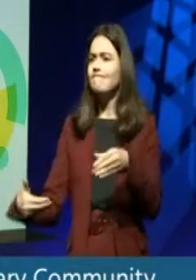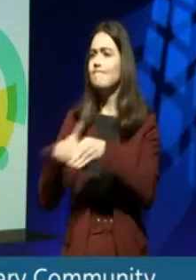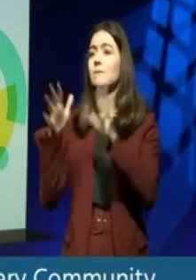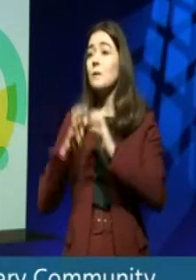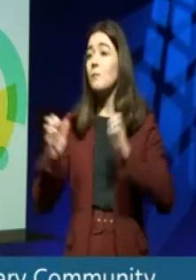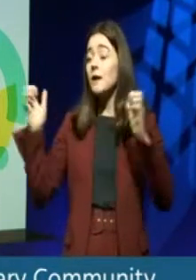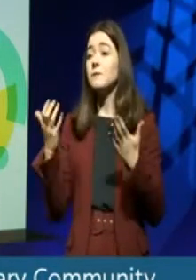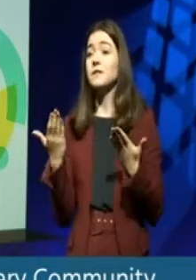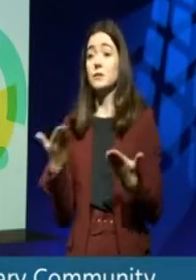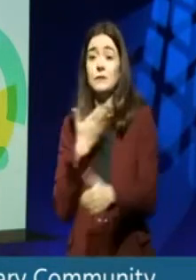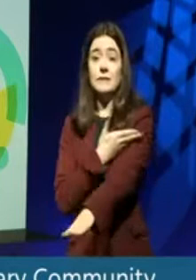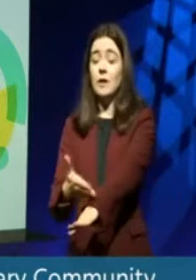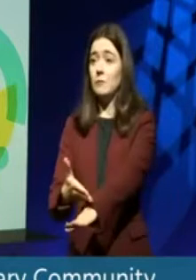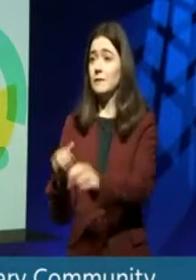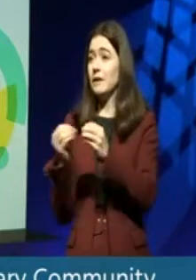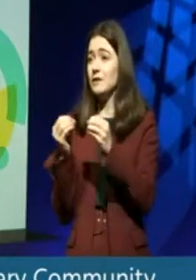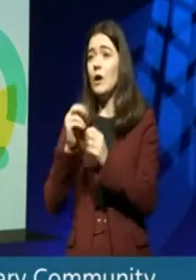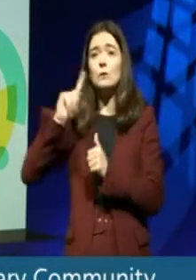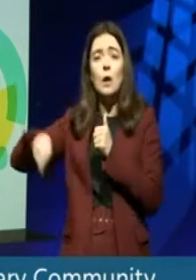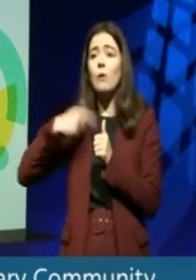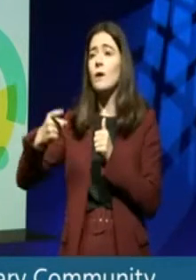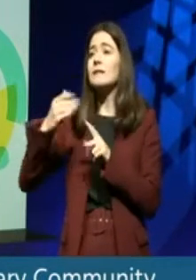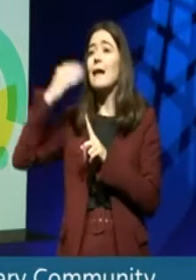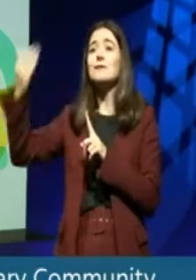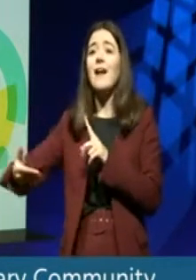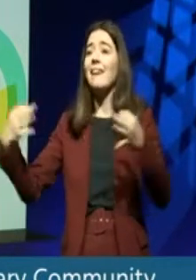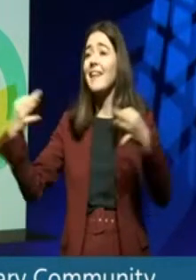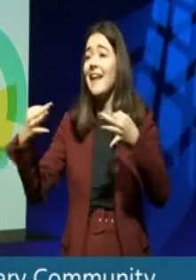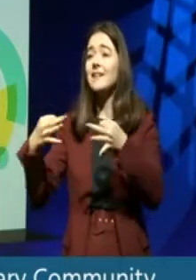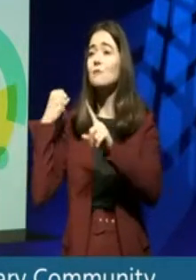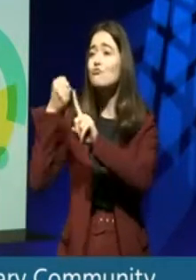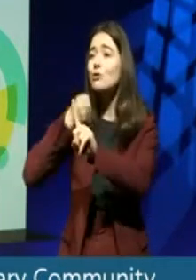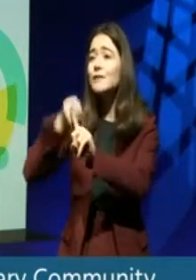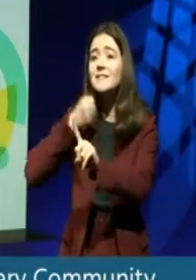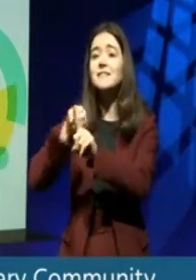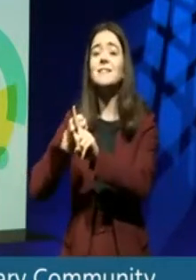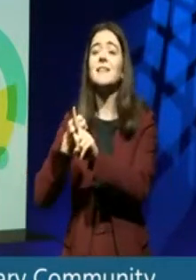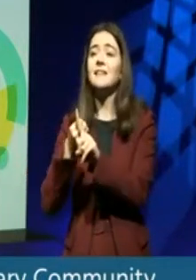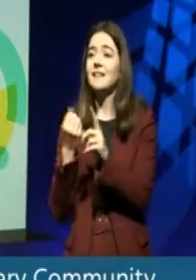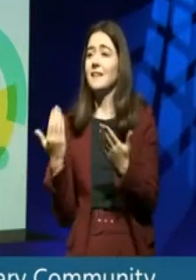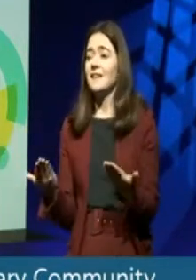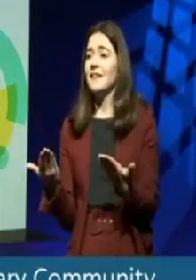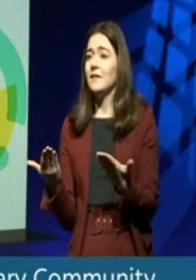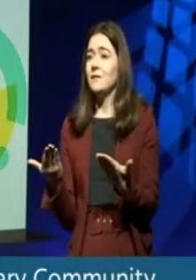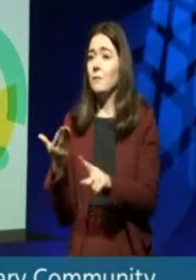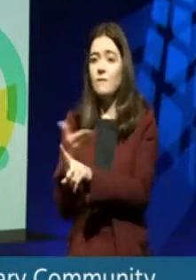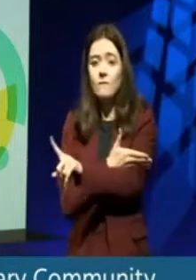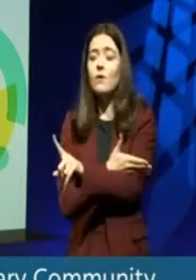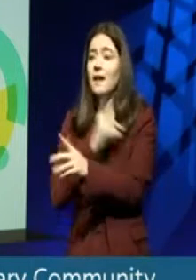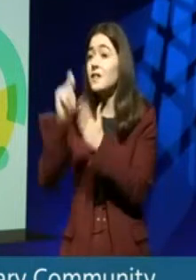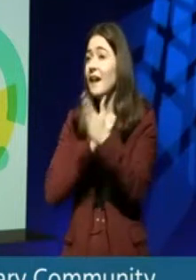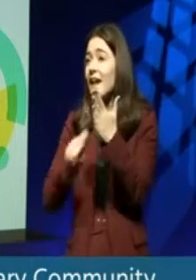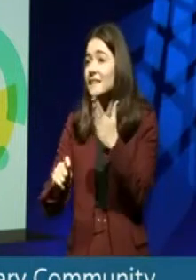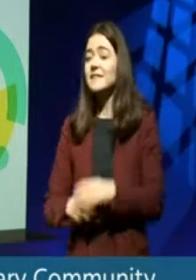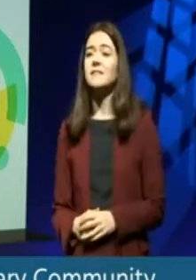open up saying that I was always outside the gates protesting, you know, when before I obviously got in. For